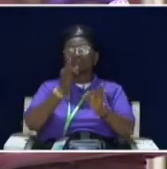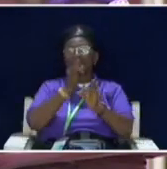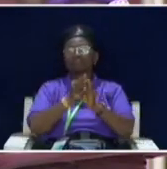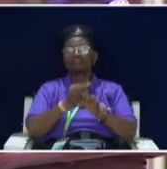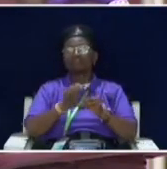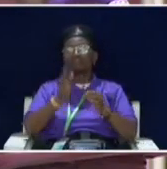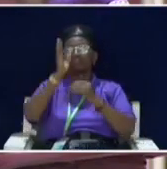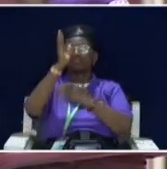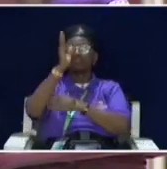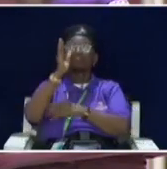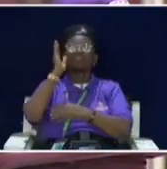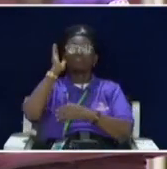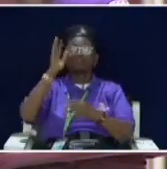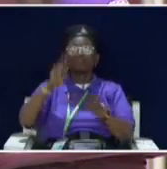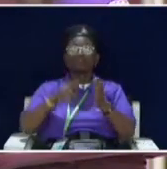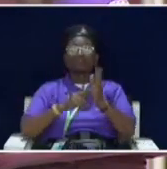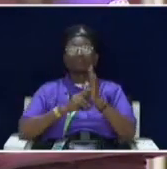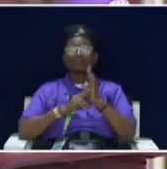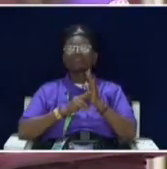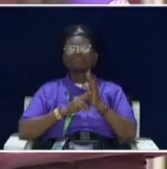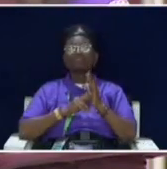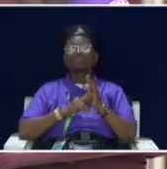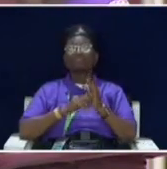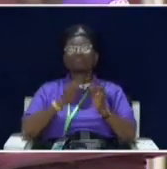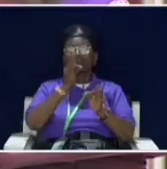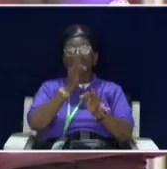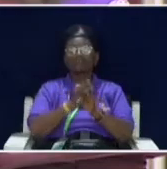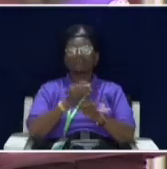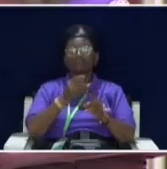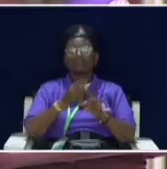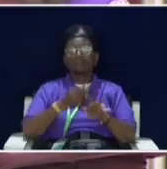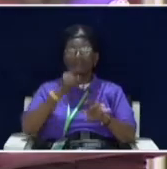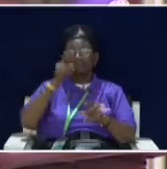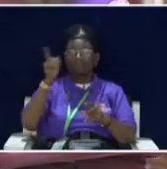God will require faith from you tonight.